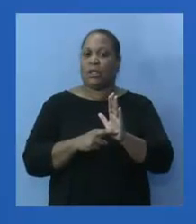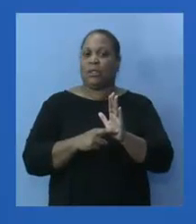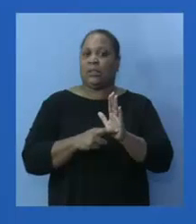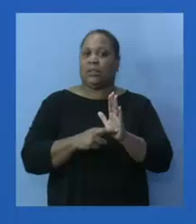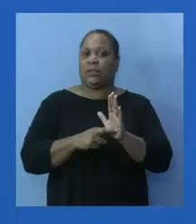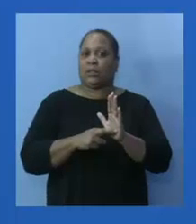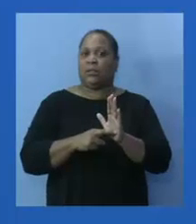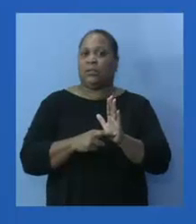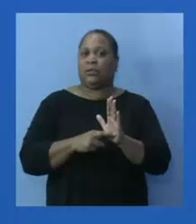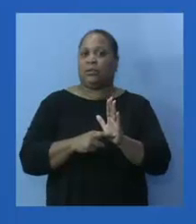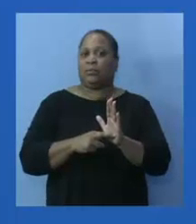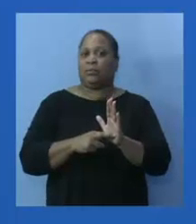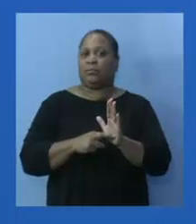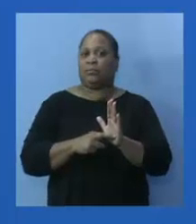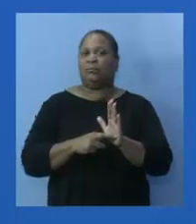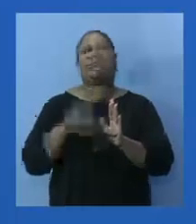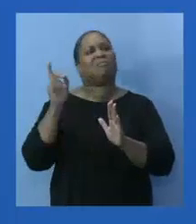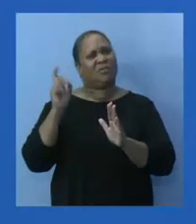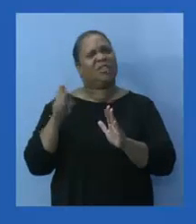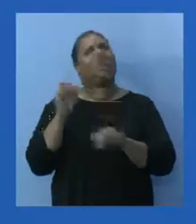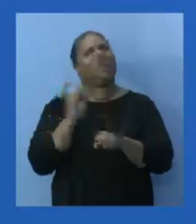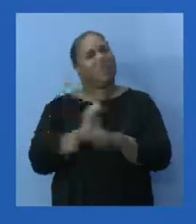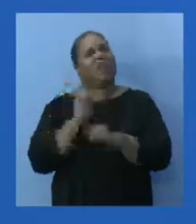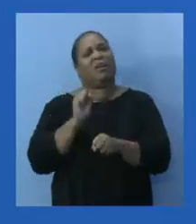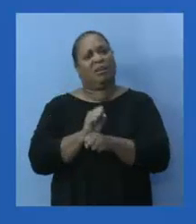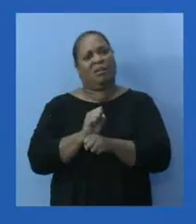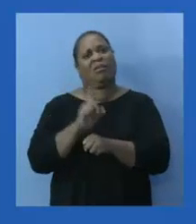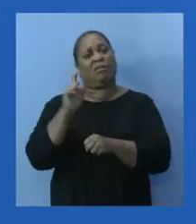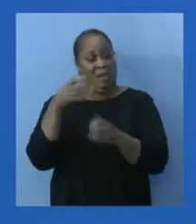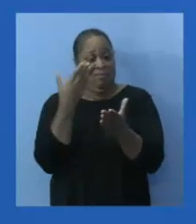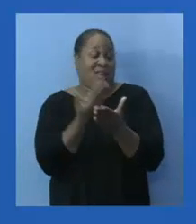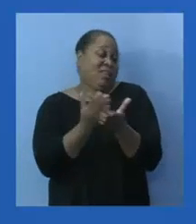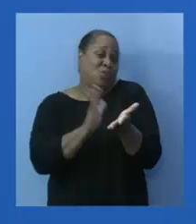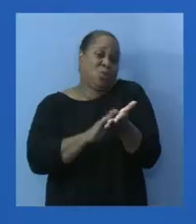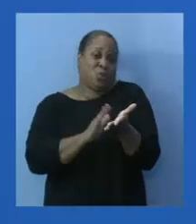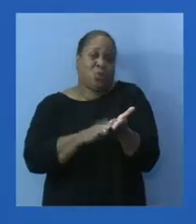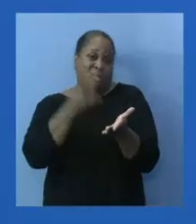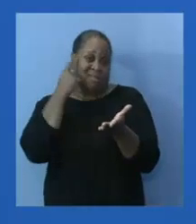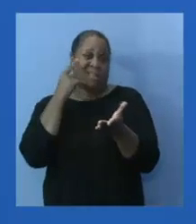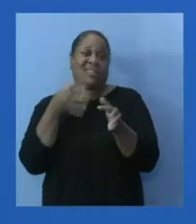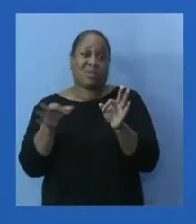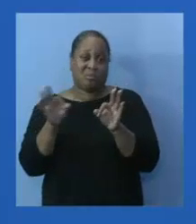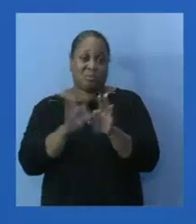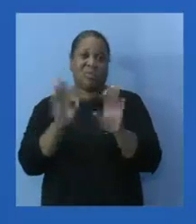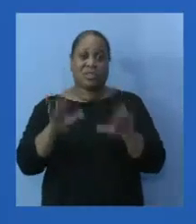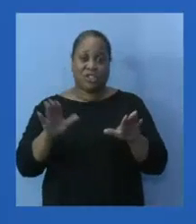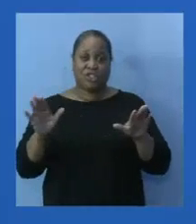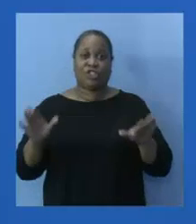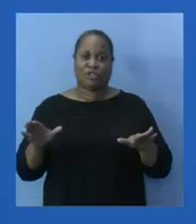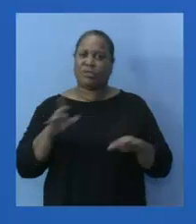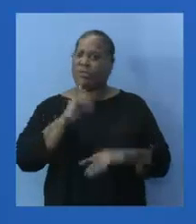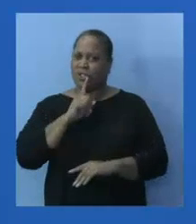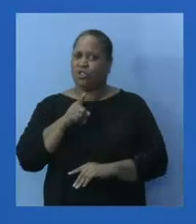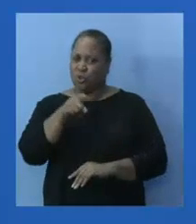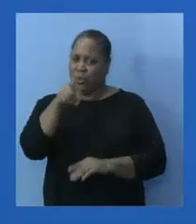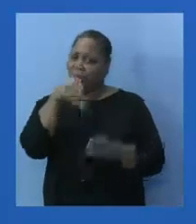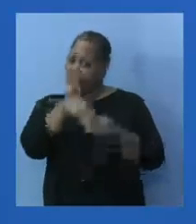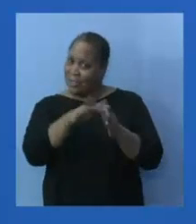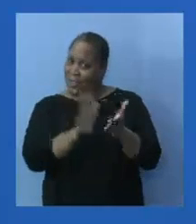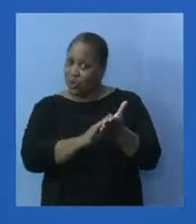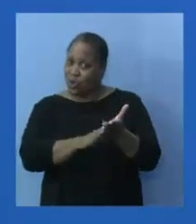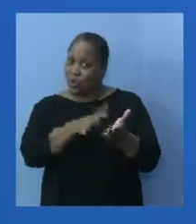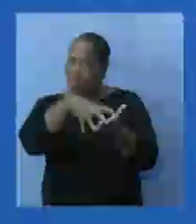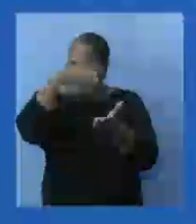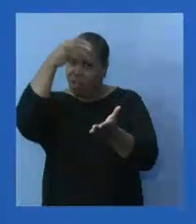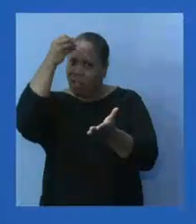know, we have to operate and they have to get to school. And I think it's more important for the children to be able to ensure that they're in school so that they're